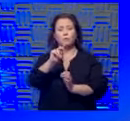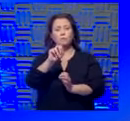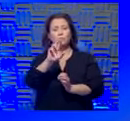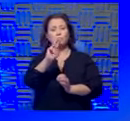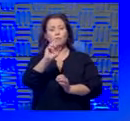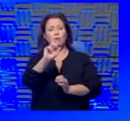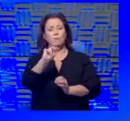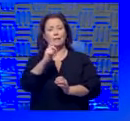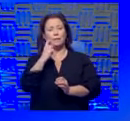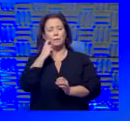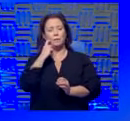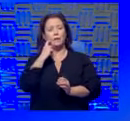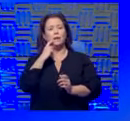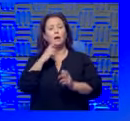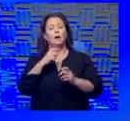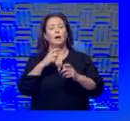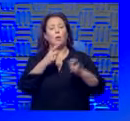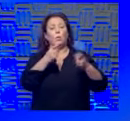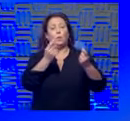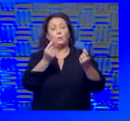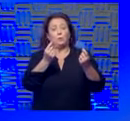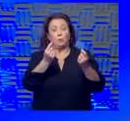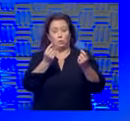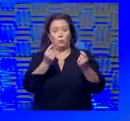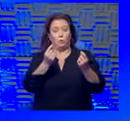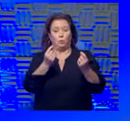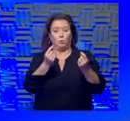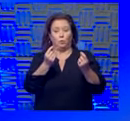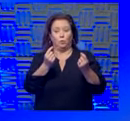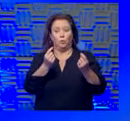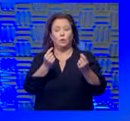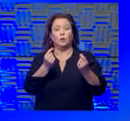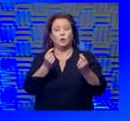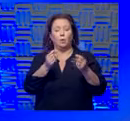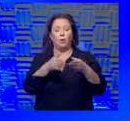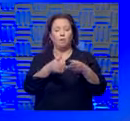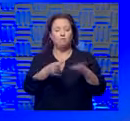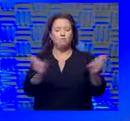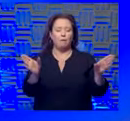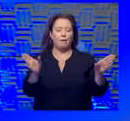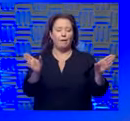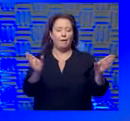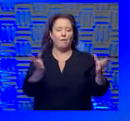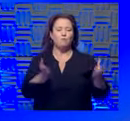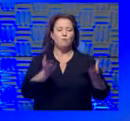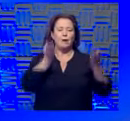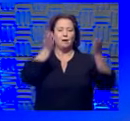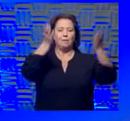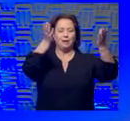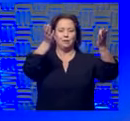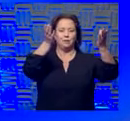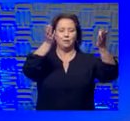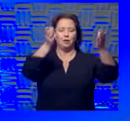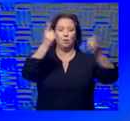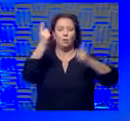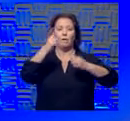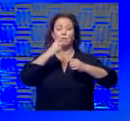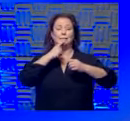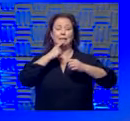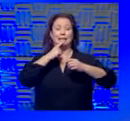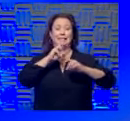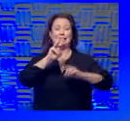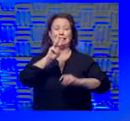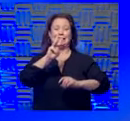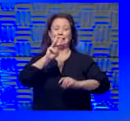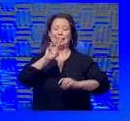the pillars of what to do. We have broad recommendations. You know, we've always said stay 6